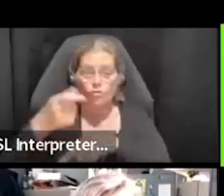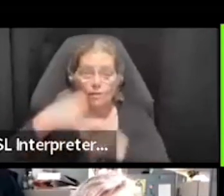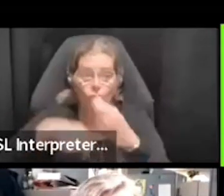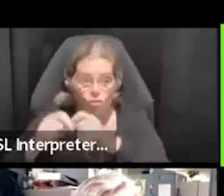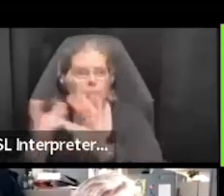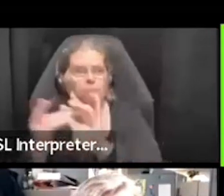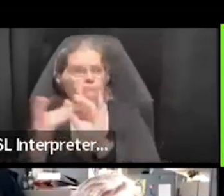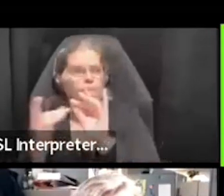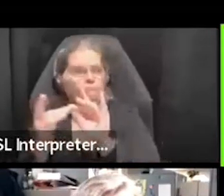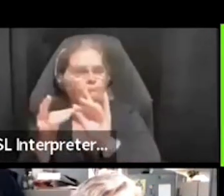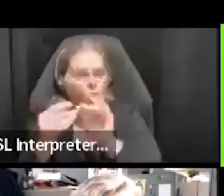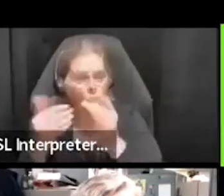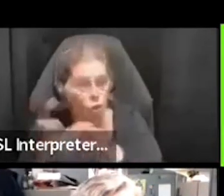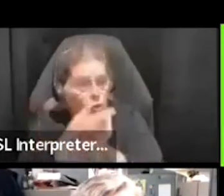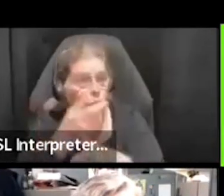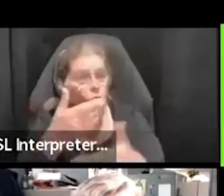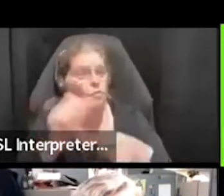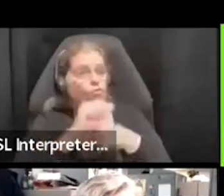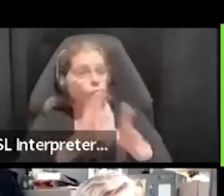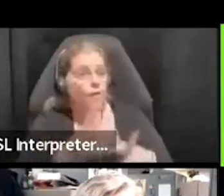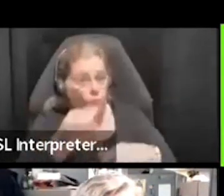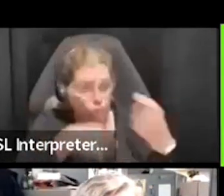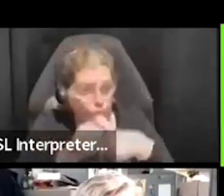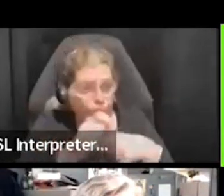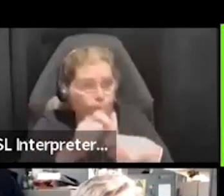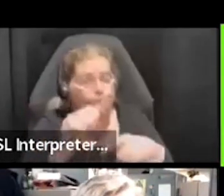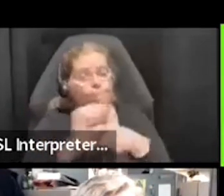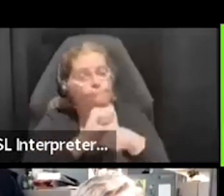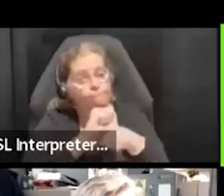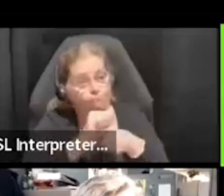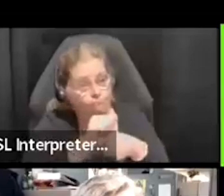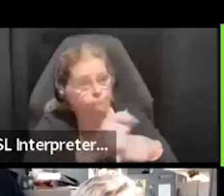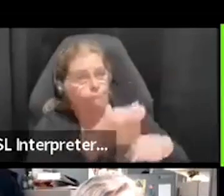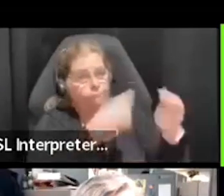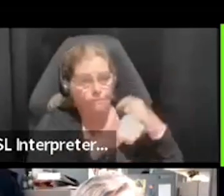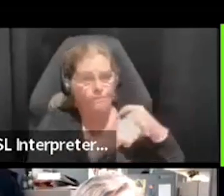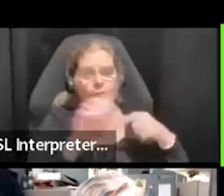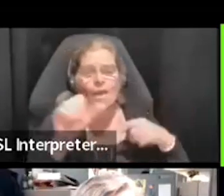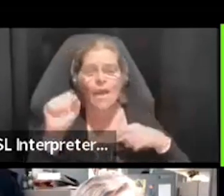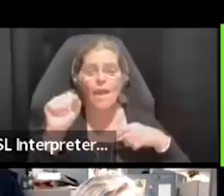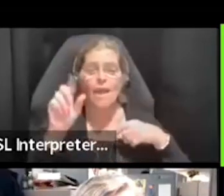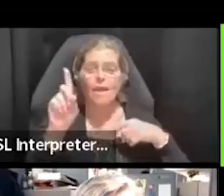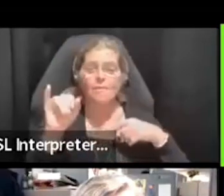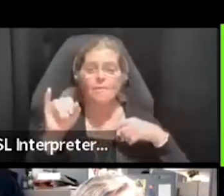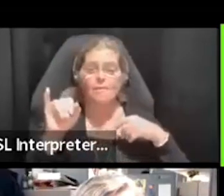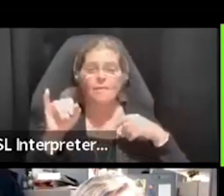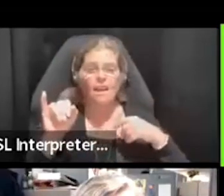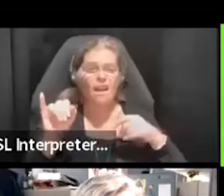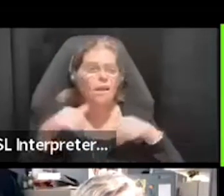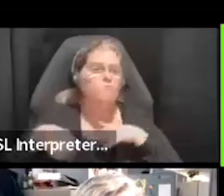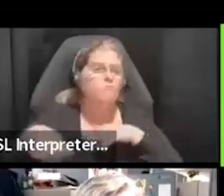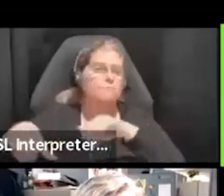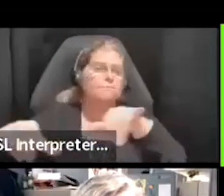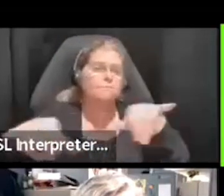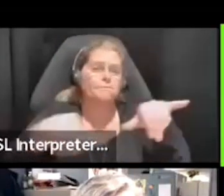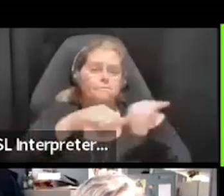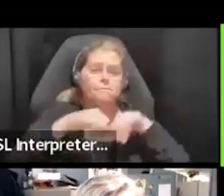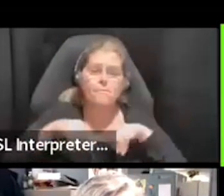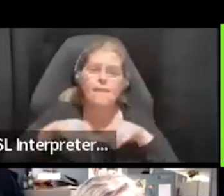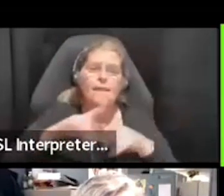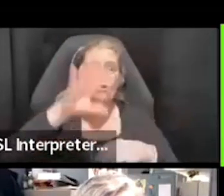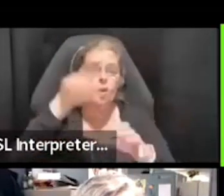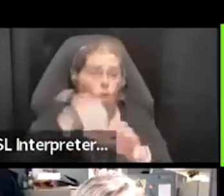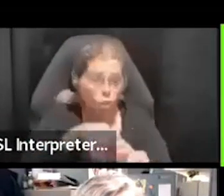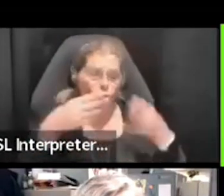that we need to really make sure that information about SDI, that everybody's on the same page, including general ed.